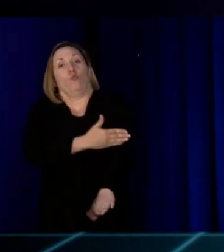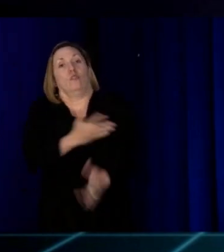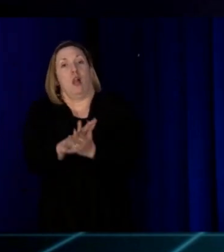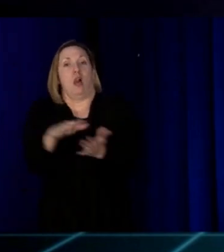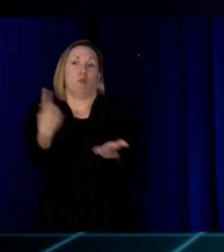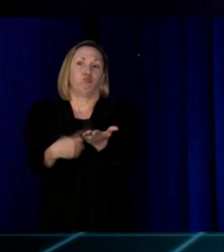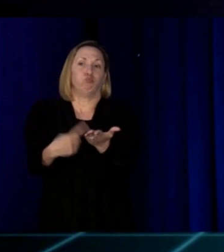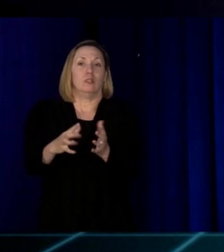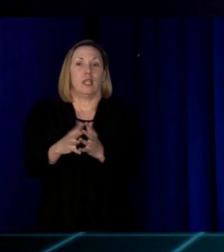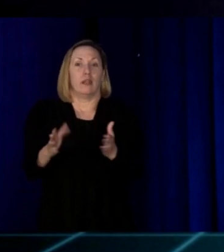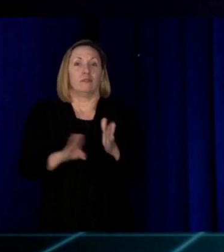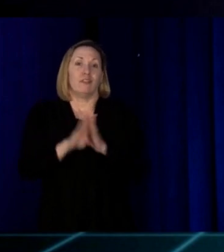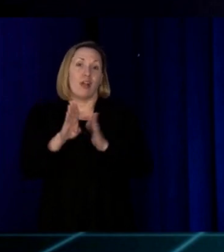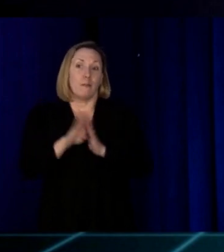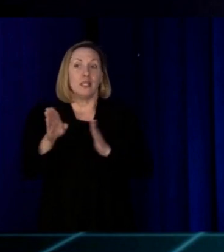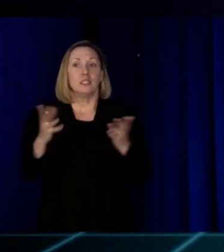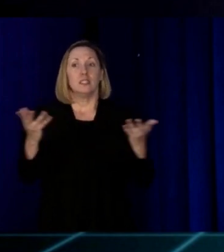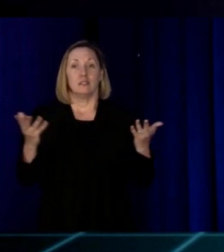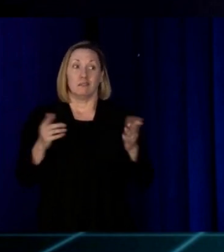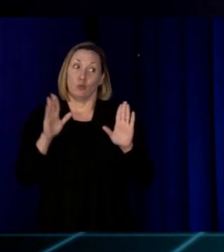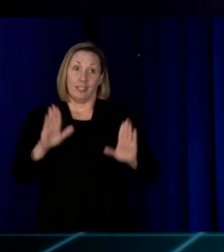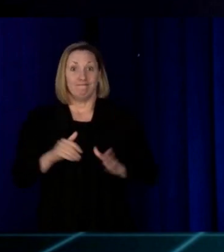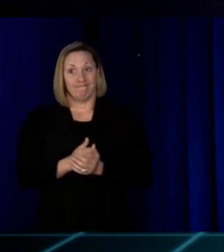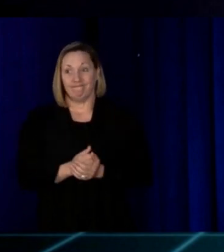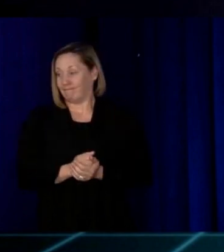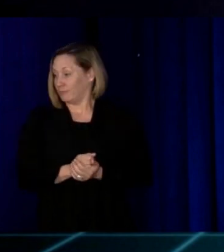of development. It's great.